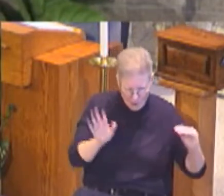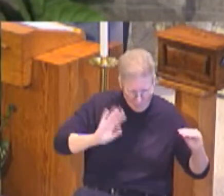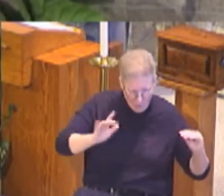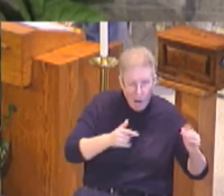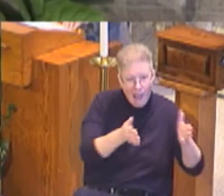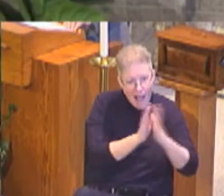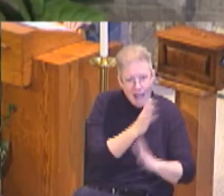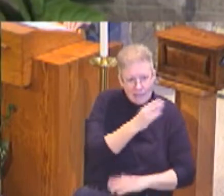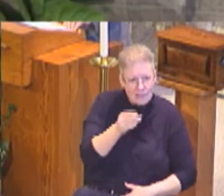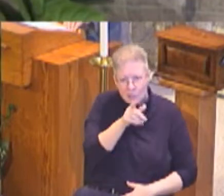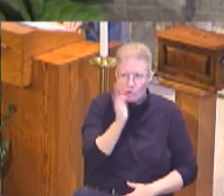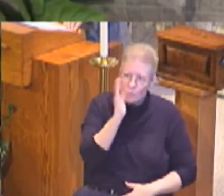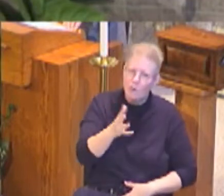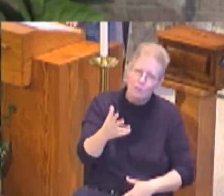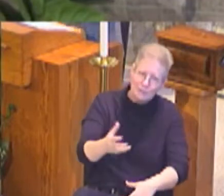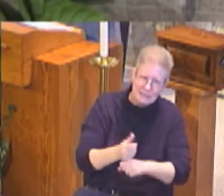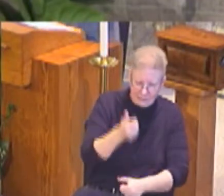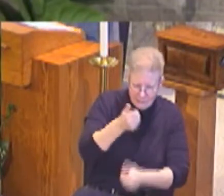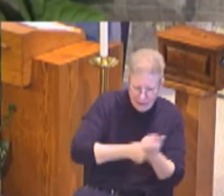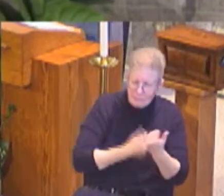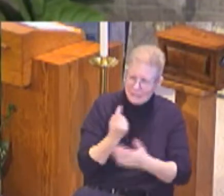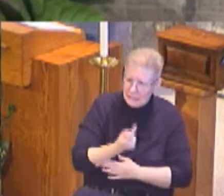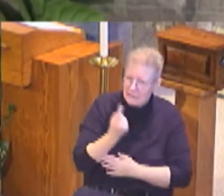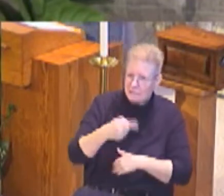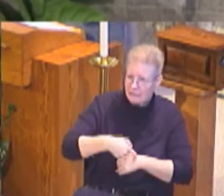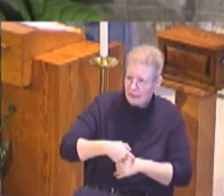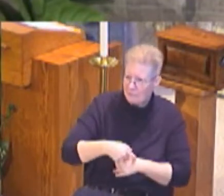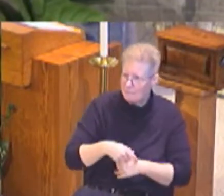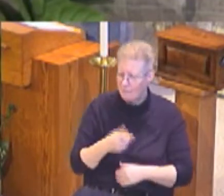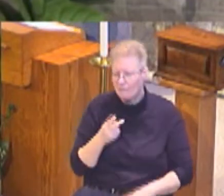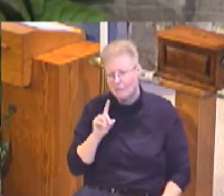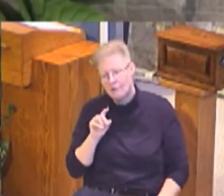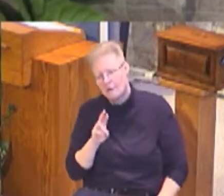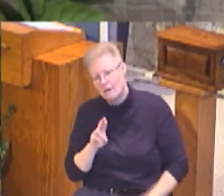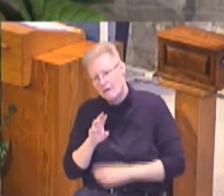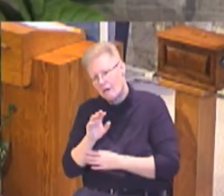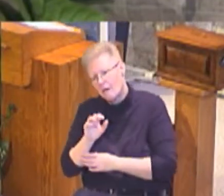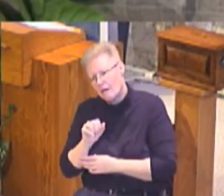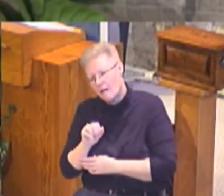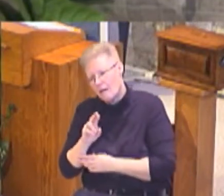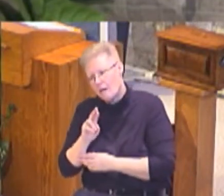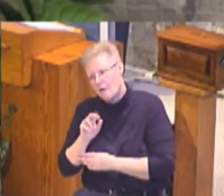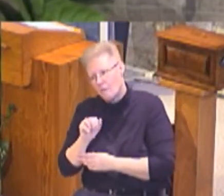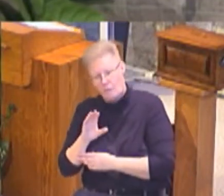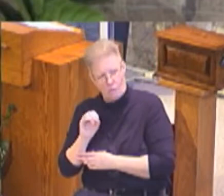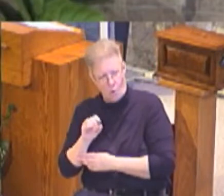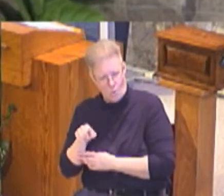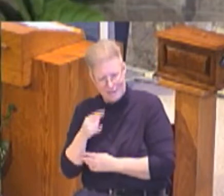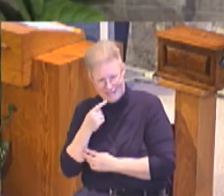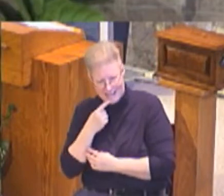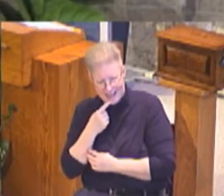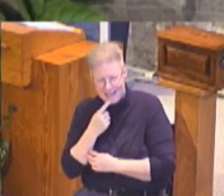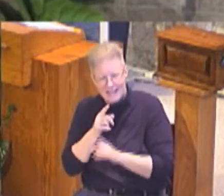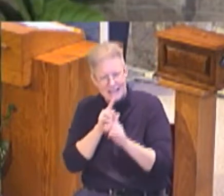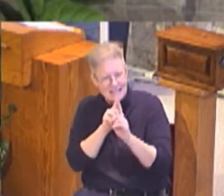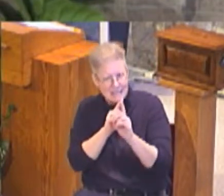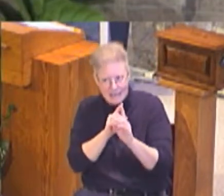every single time. Dr. Errico says, not even the disciples understood this